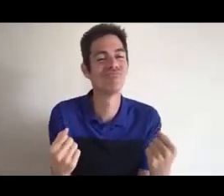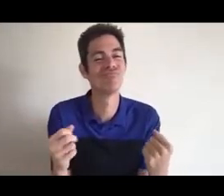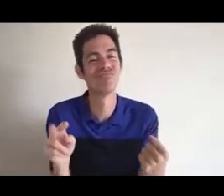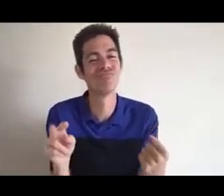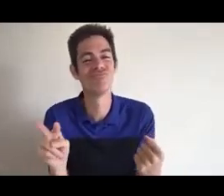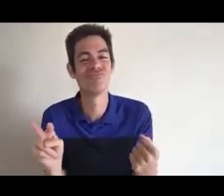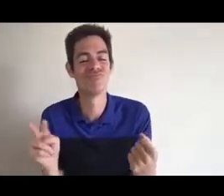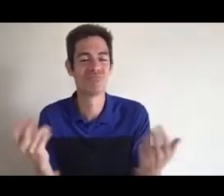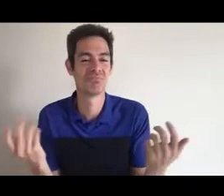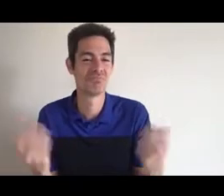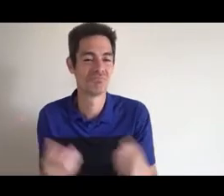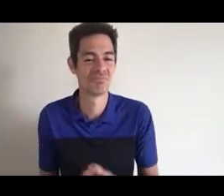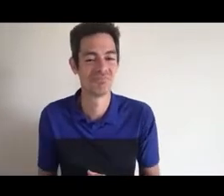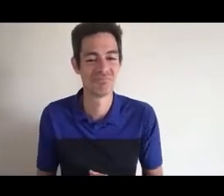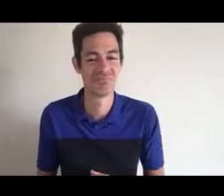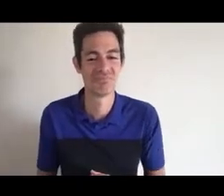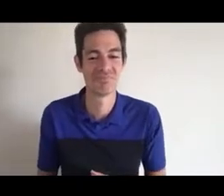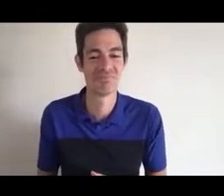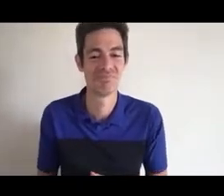driving, thinking.